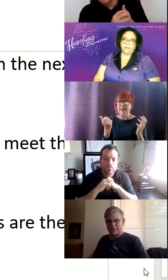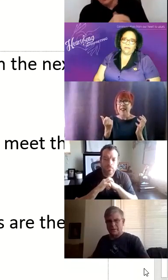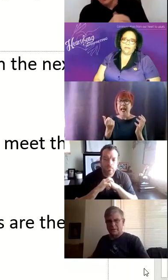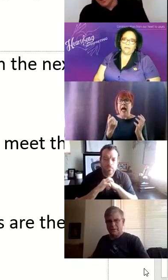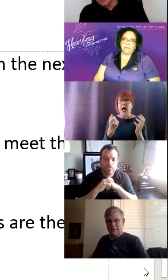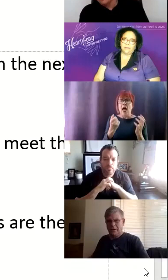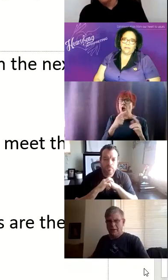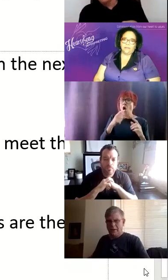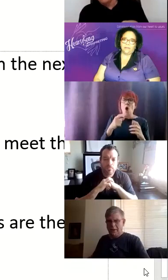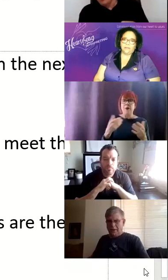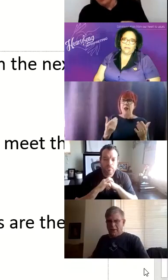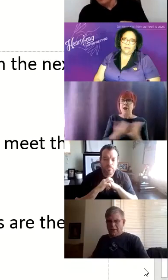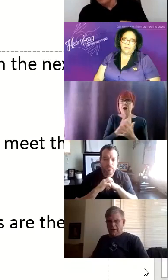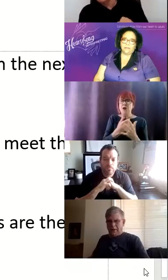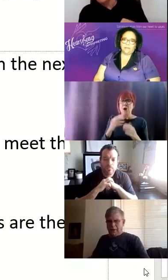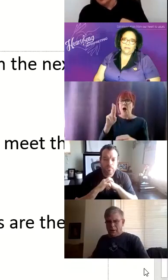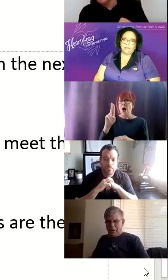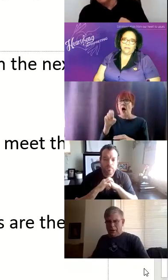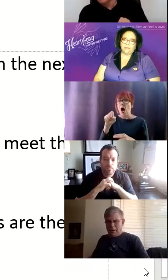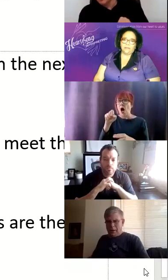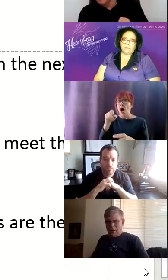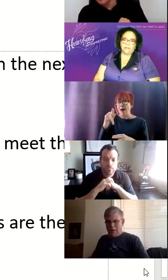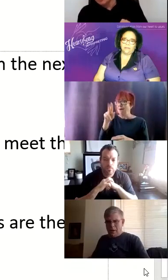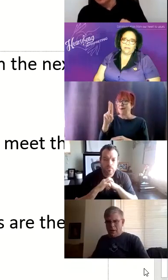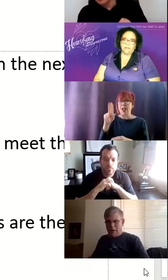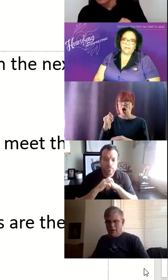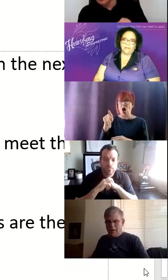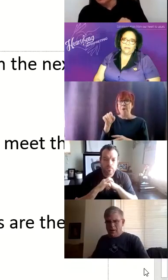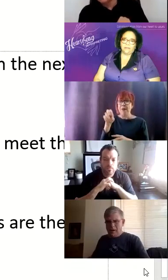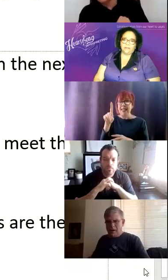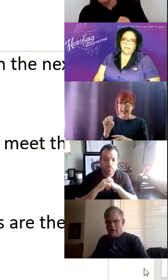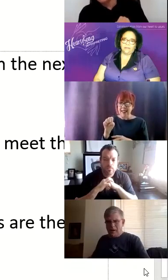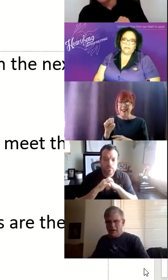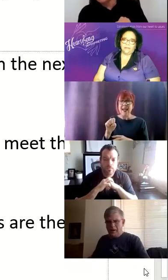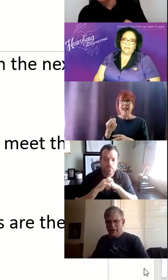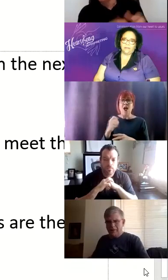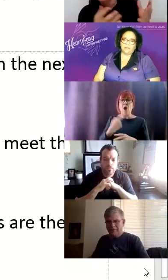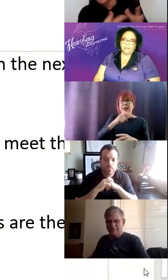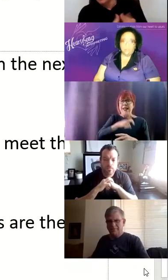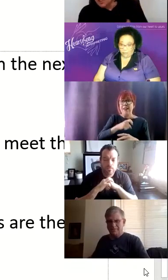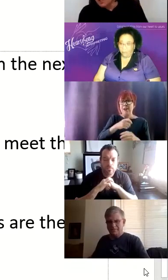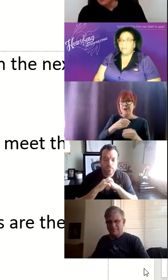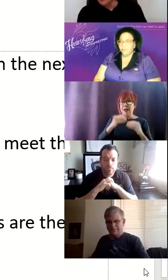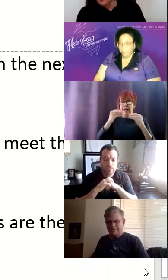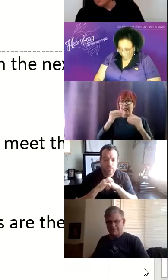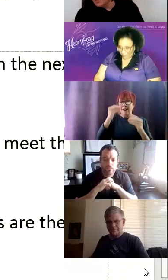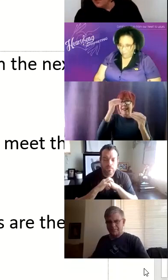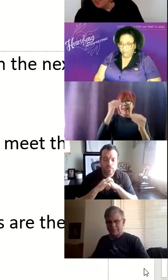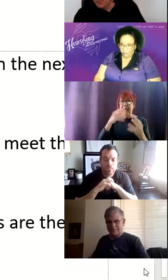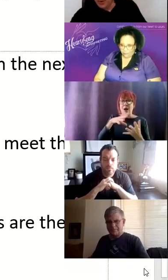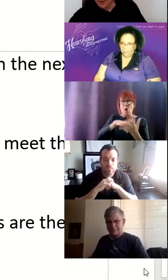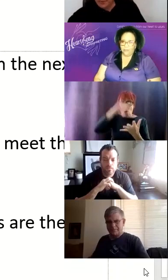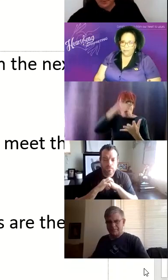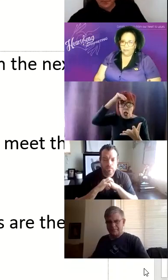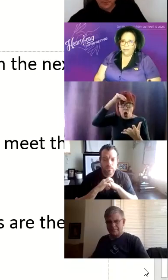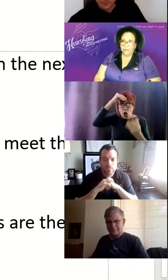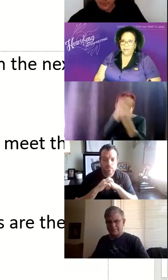students. That I would imagine is a challenge, but we can catch up because things have already changed so much since